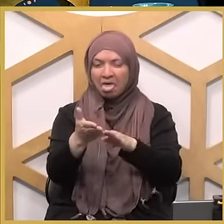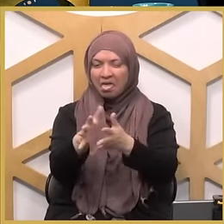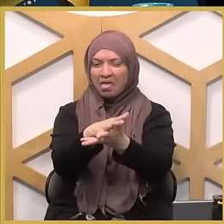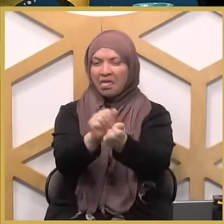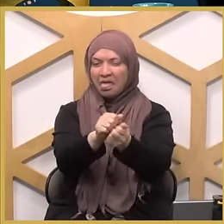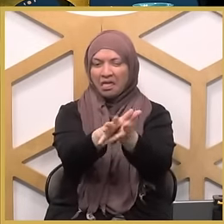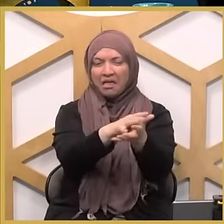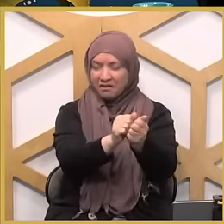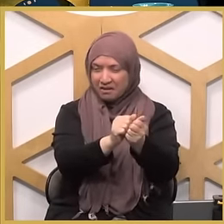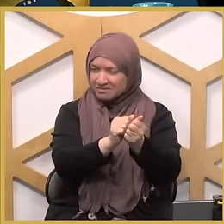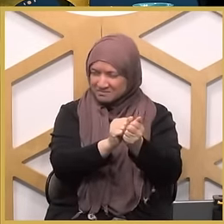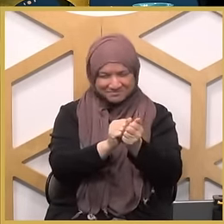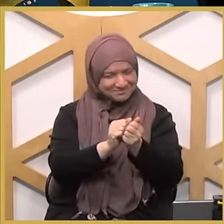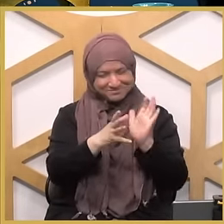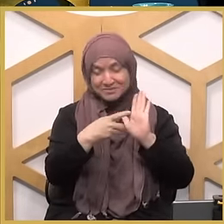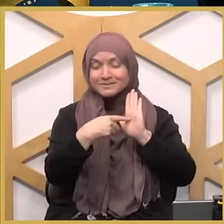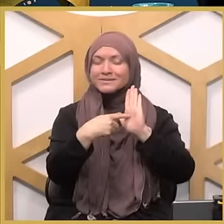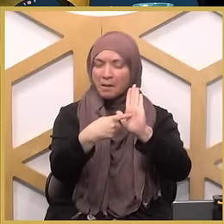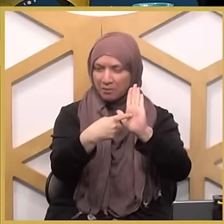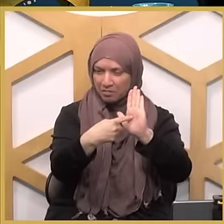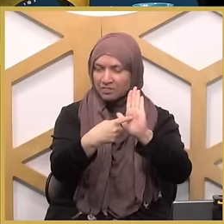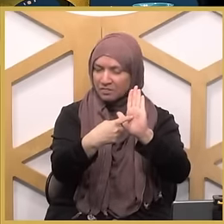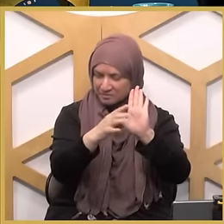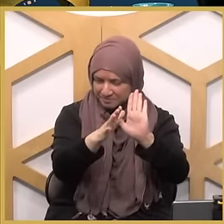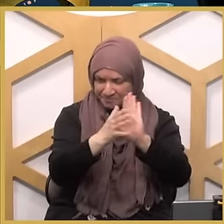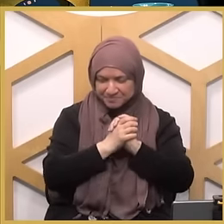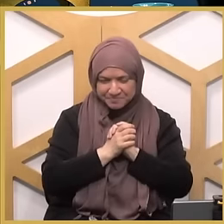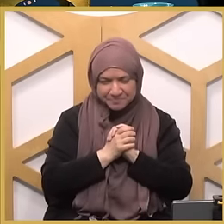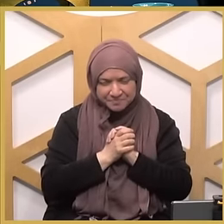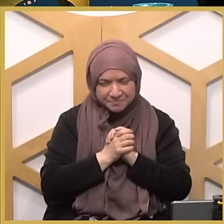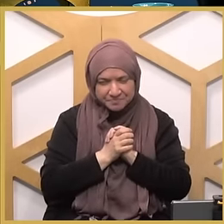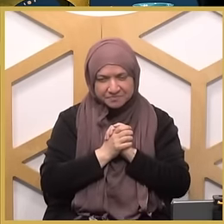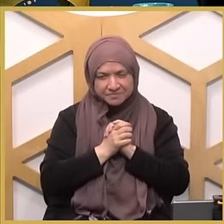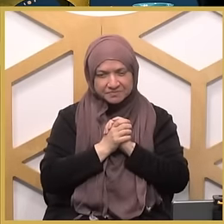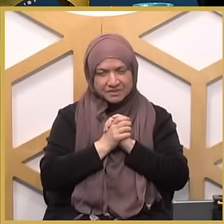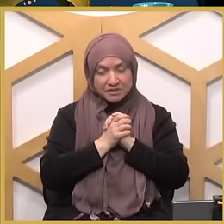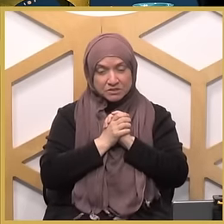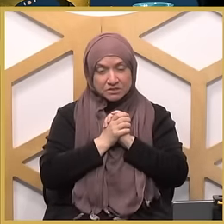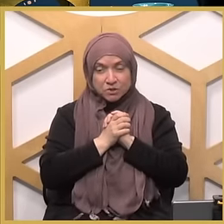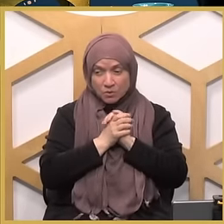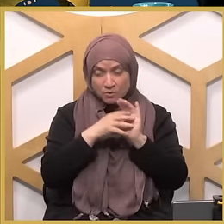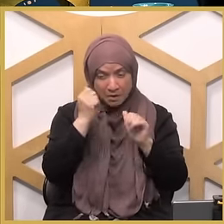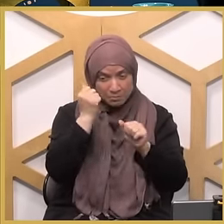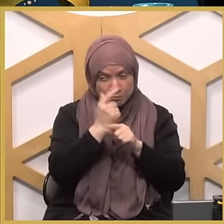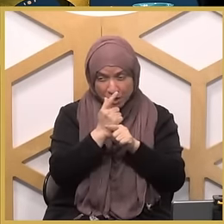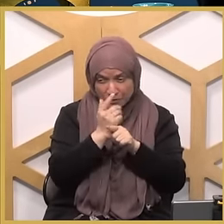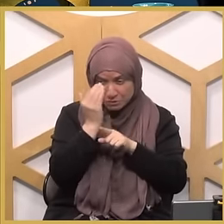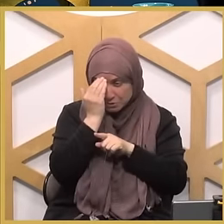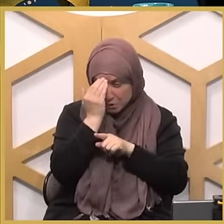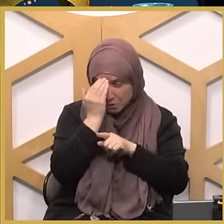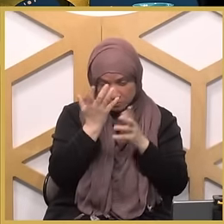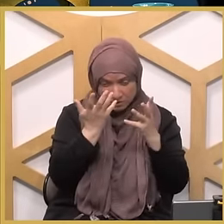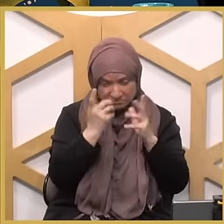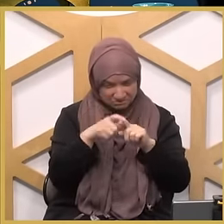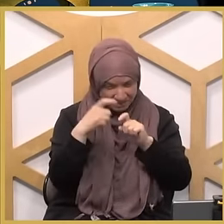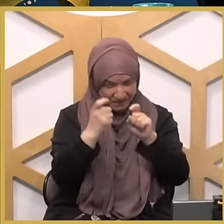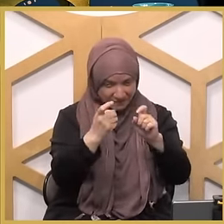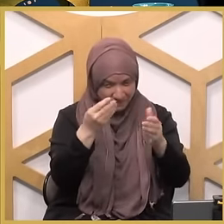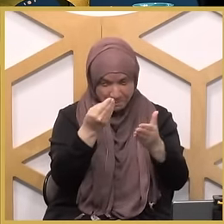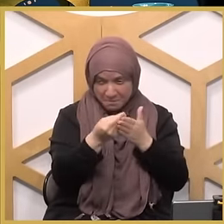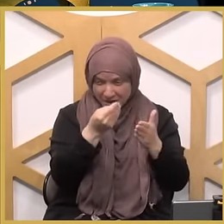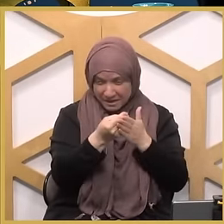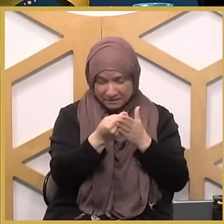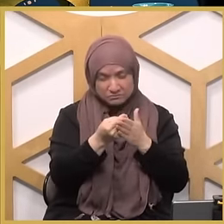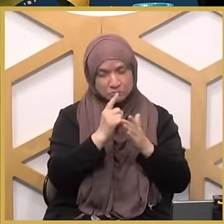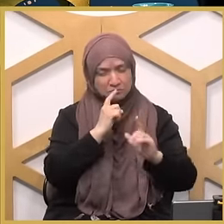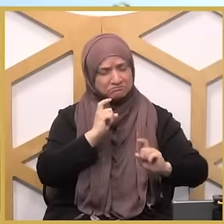the masjid. Lots of money. Anonymous. The same brother was accused of some sort of financial mishandling.